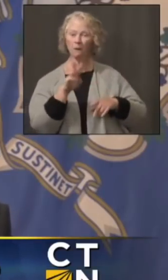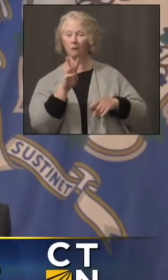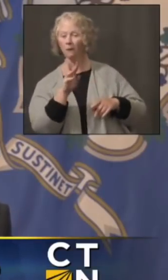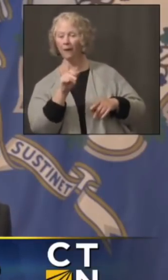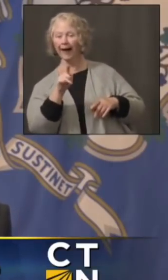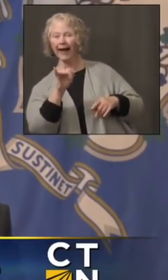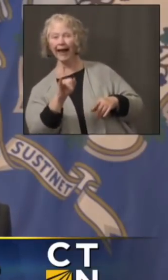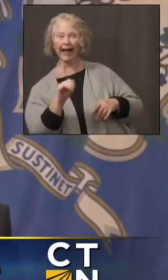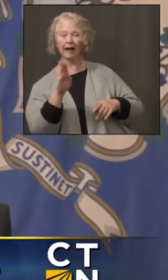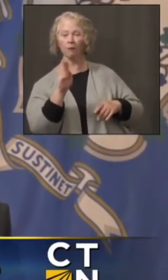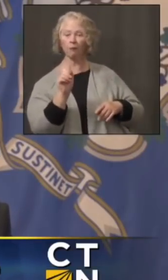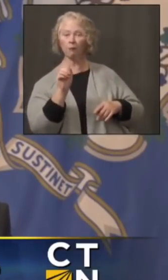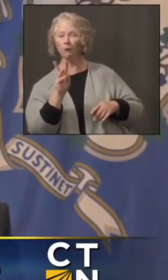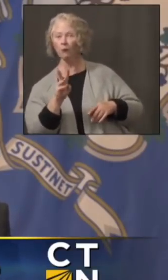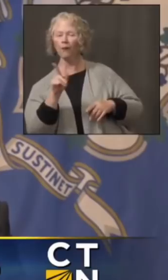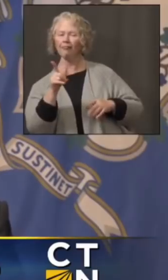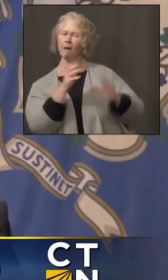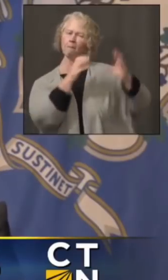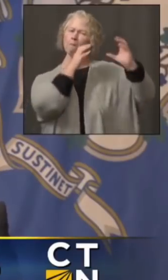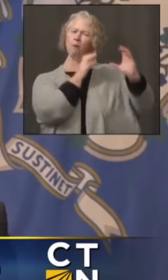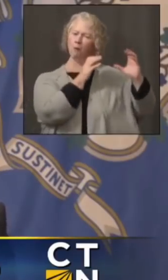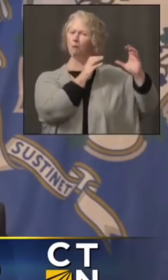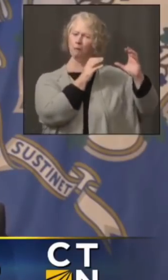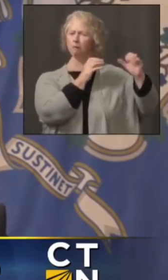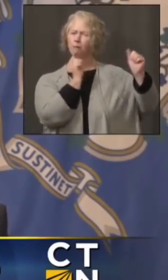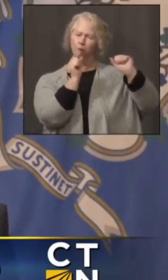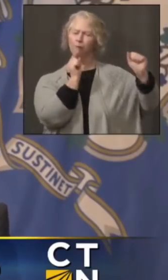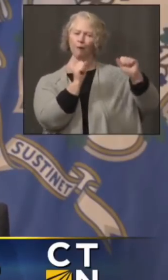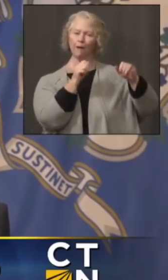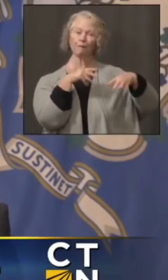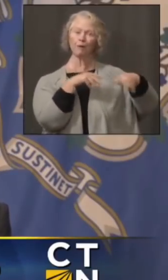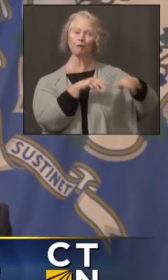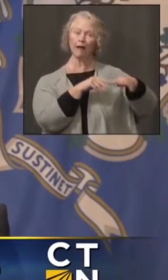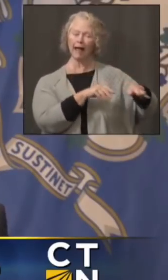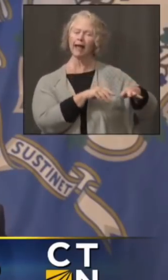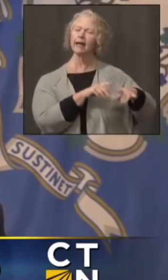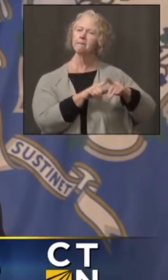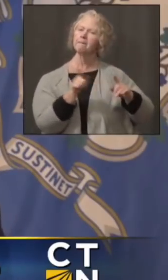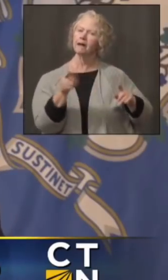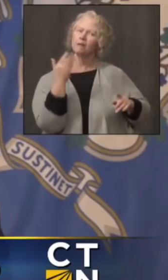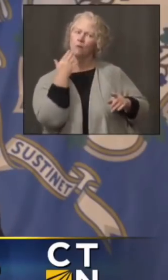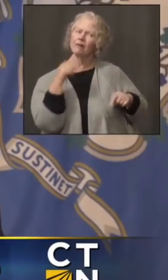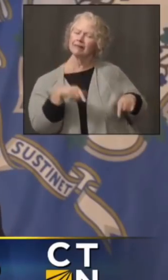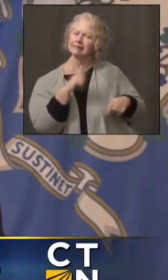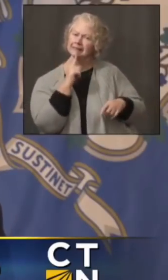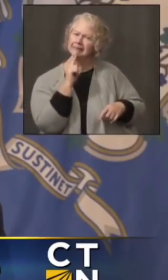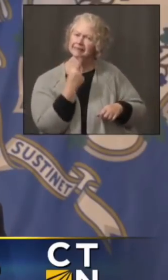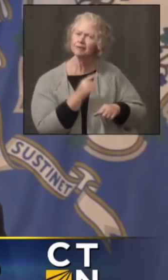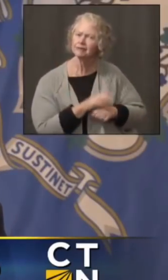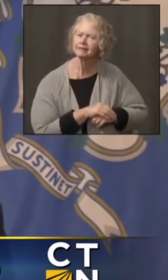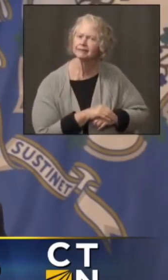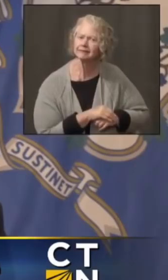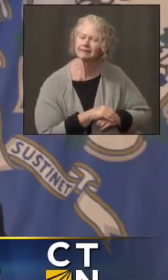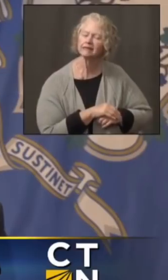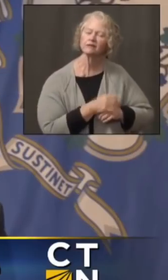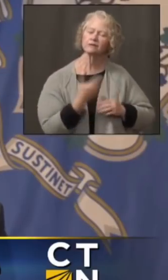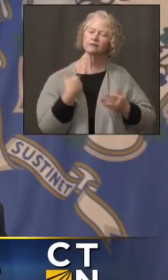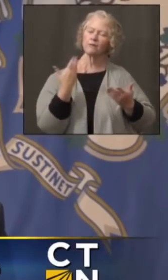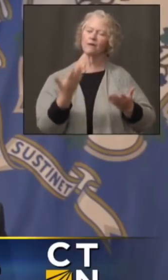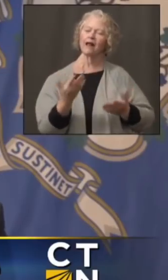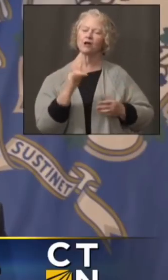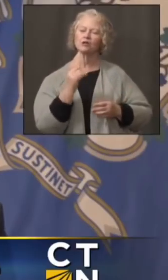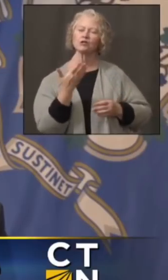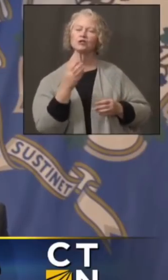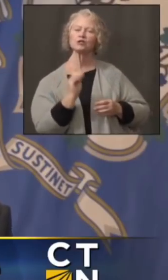the Boombox Parade. But that said, they also know how to take COVID seriously. And Jim Rivers, I'm just going to ask to talk for 2